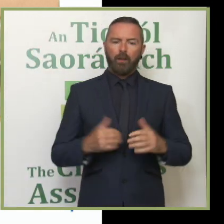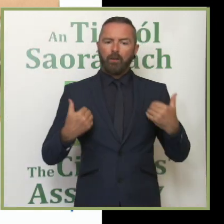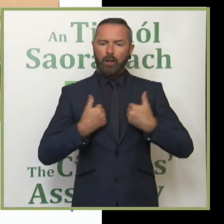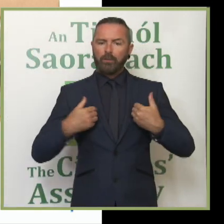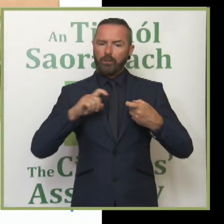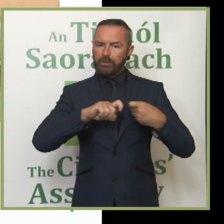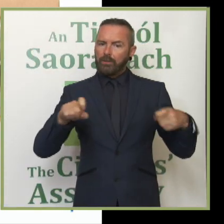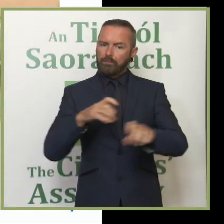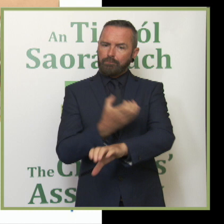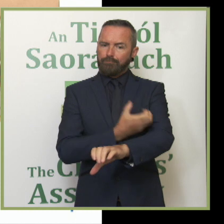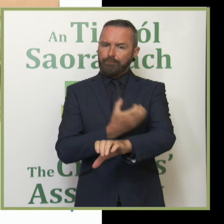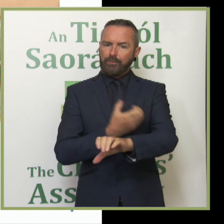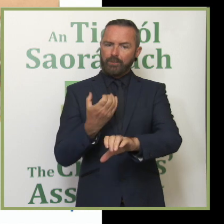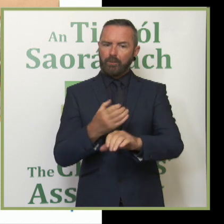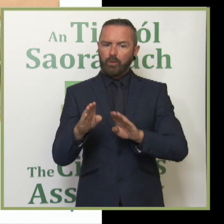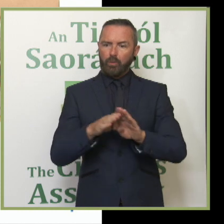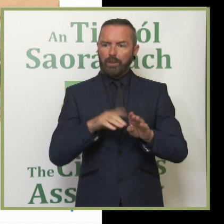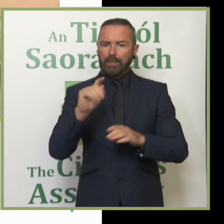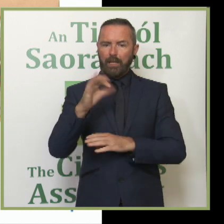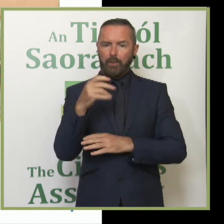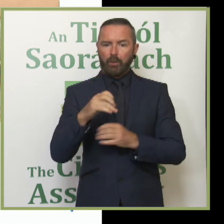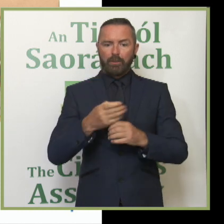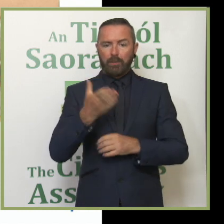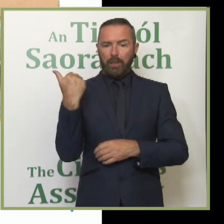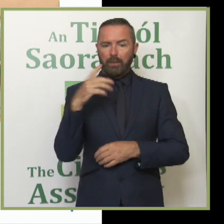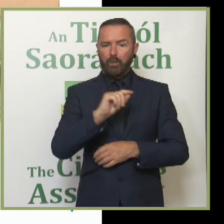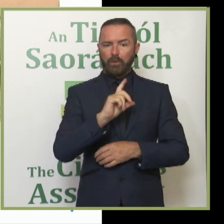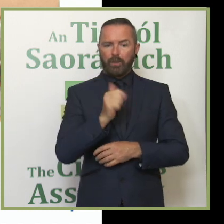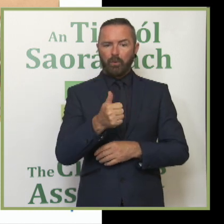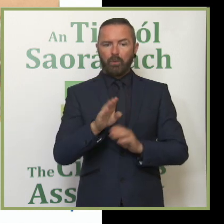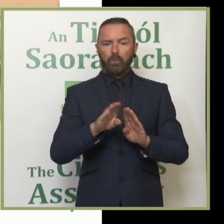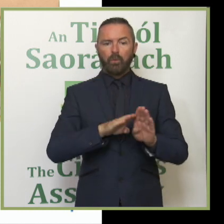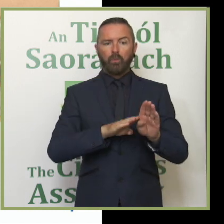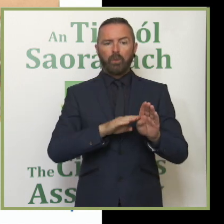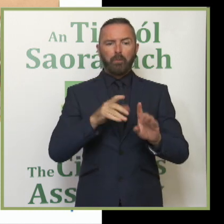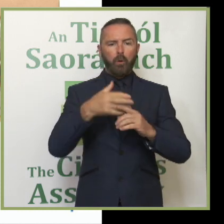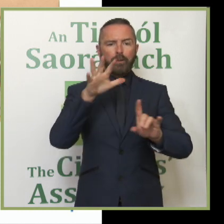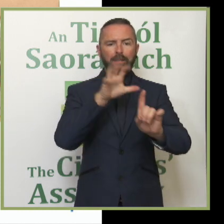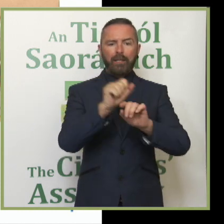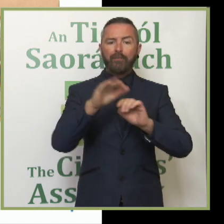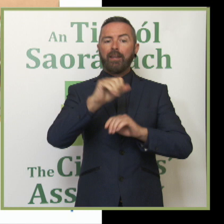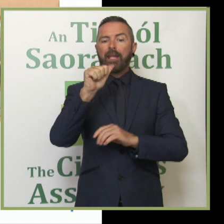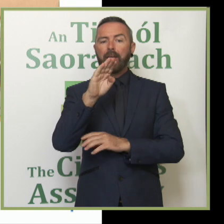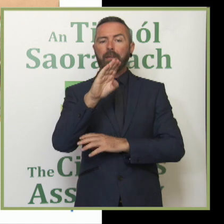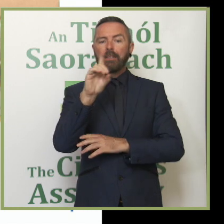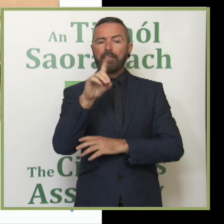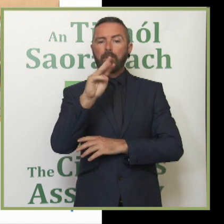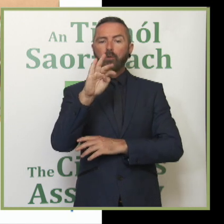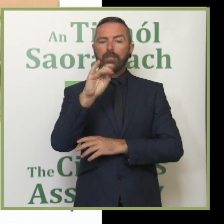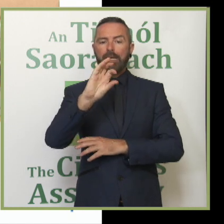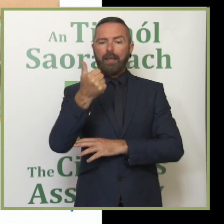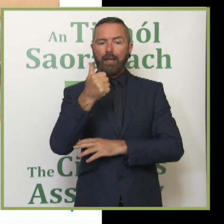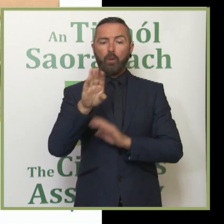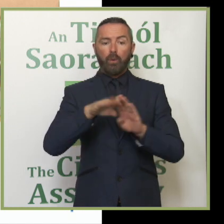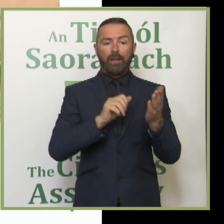2021, there was an increase in detections of ADB butanaka in 11 member states, reporting it at least